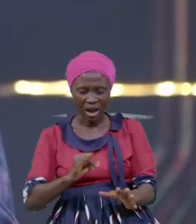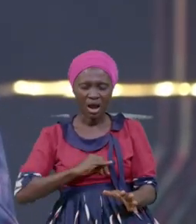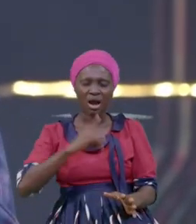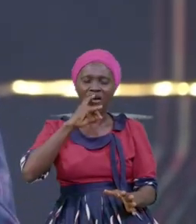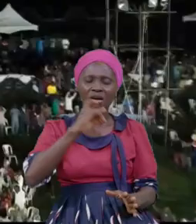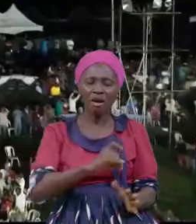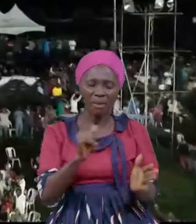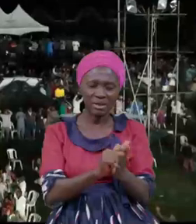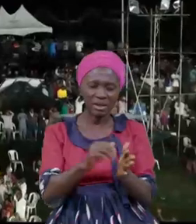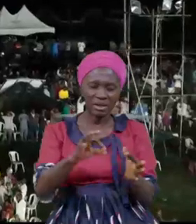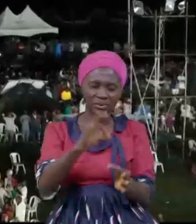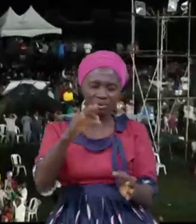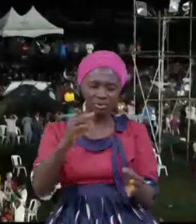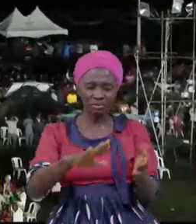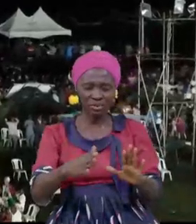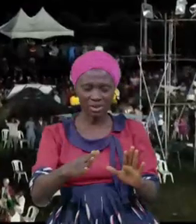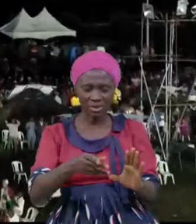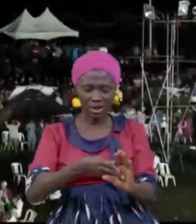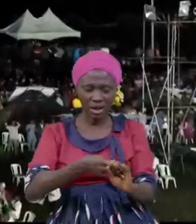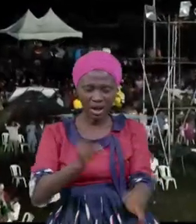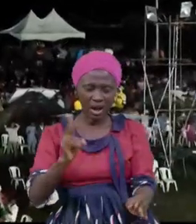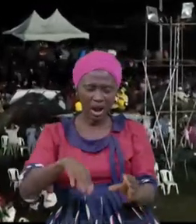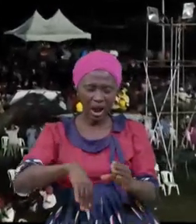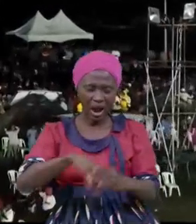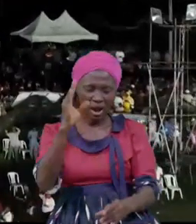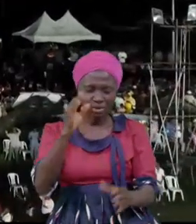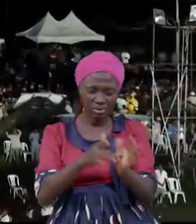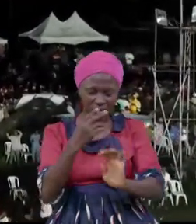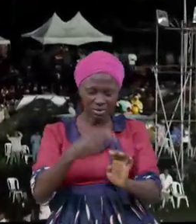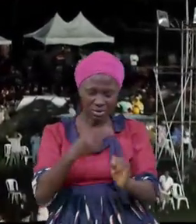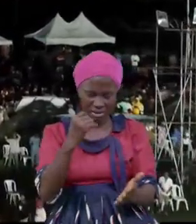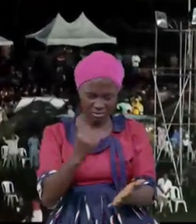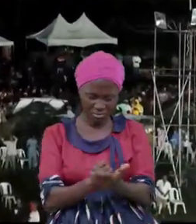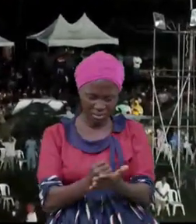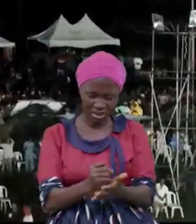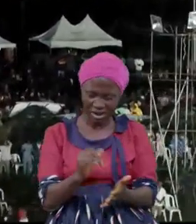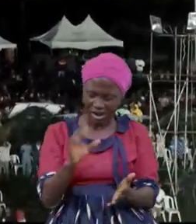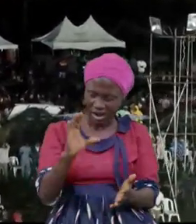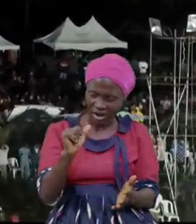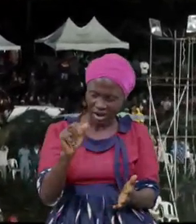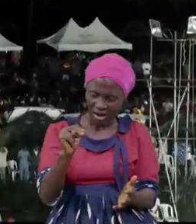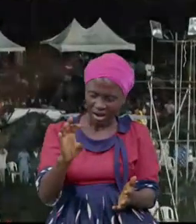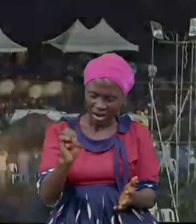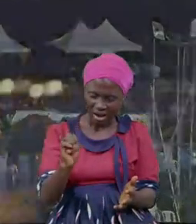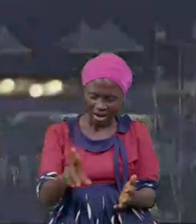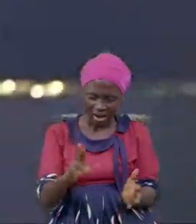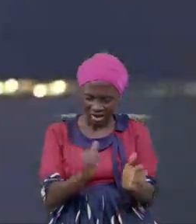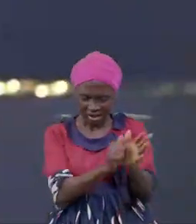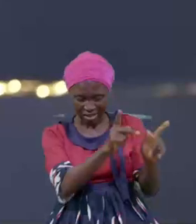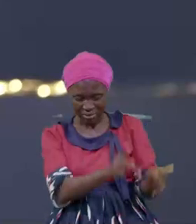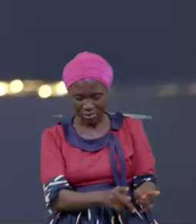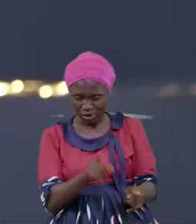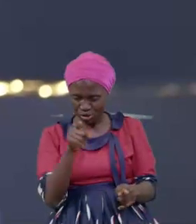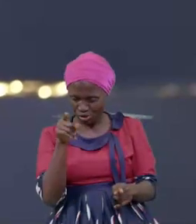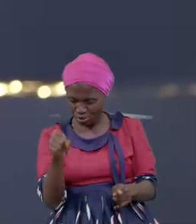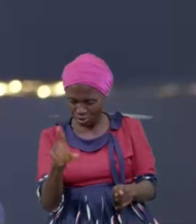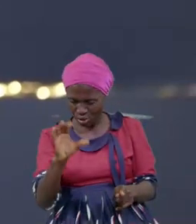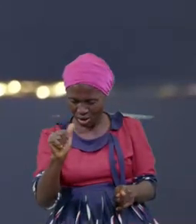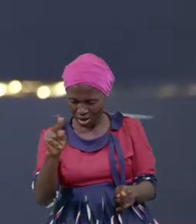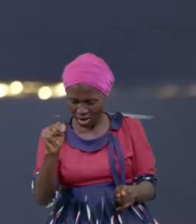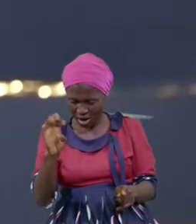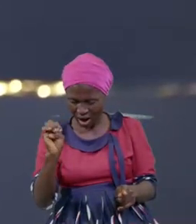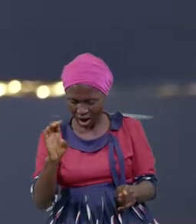name. Cancer, that fellow you occupy in the body already